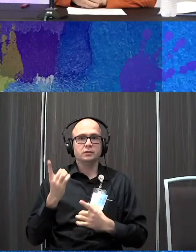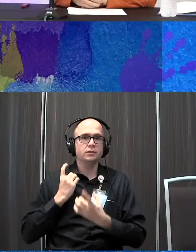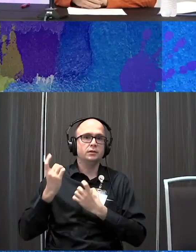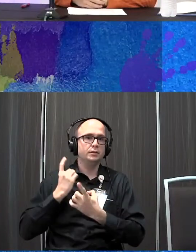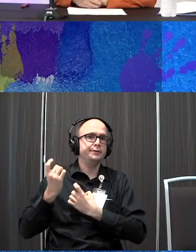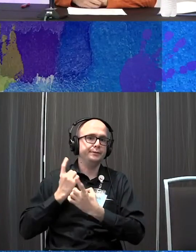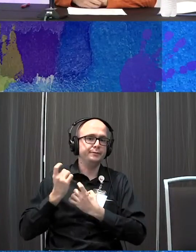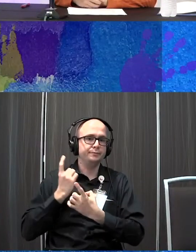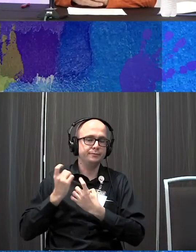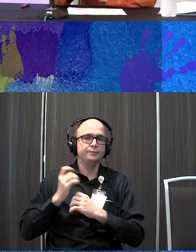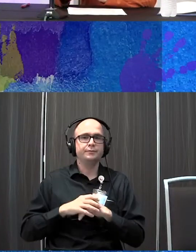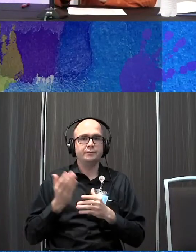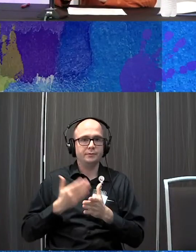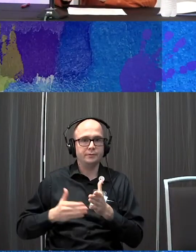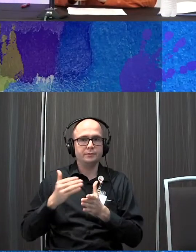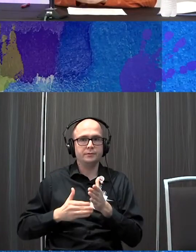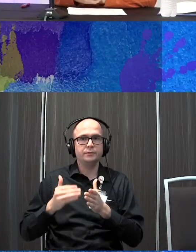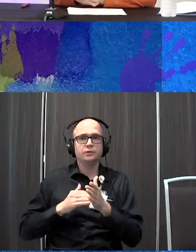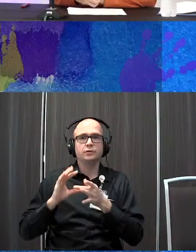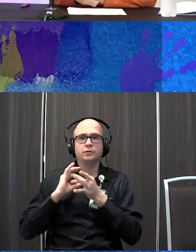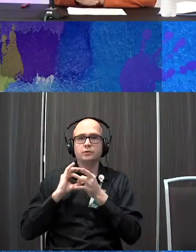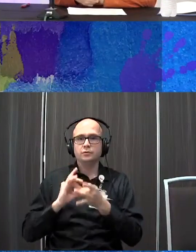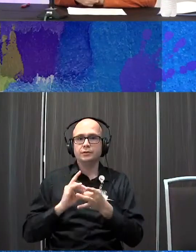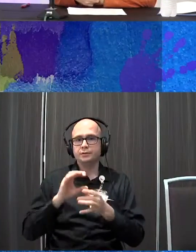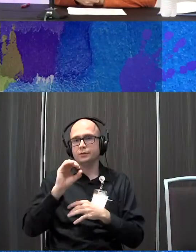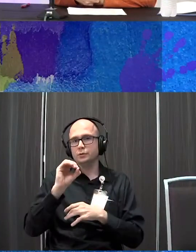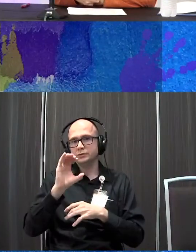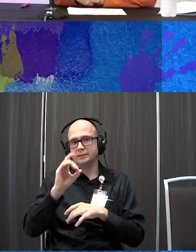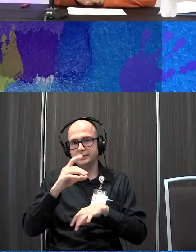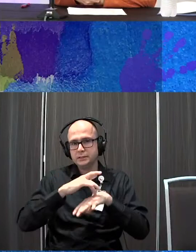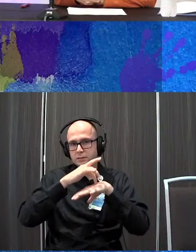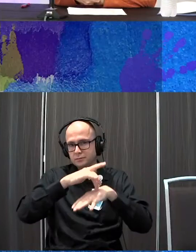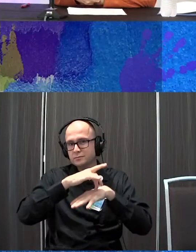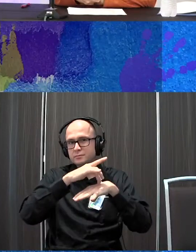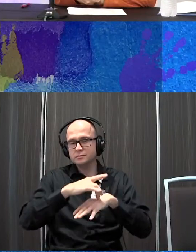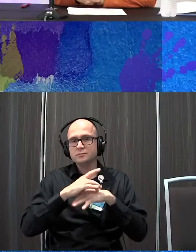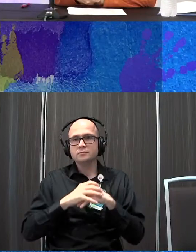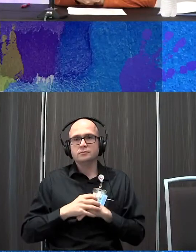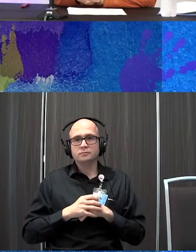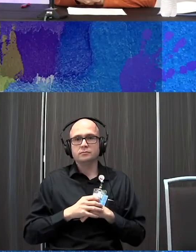asking and related to some of his OCD, so obsessive compulsive